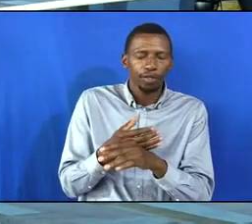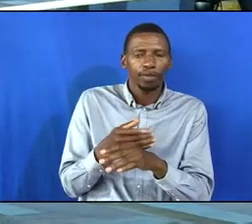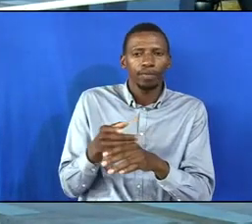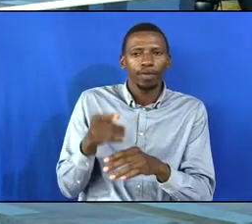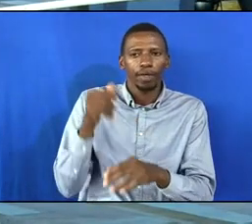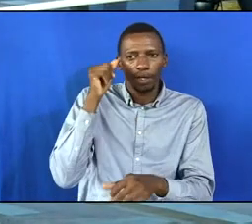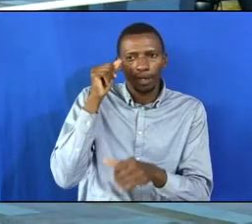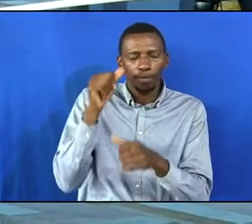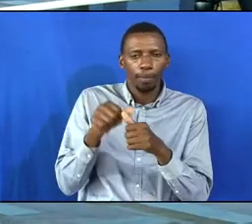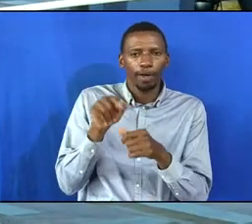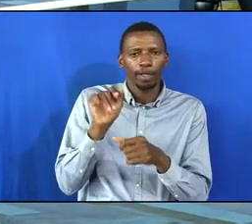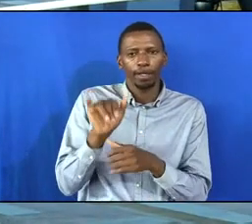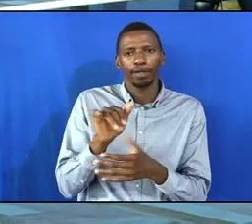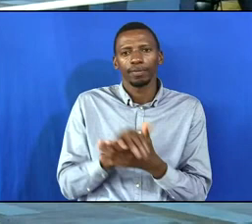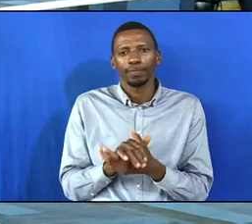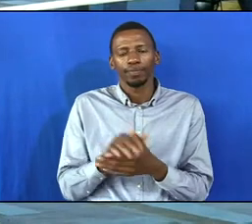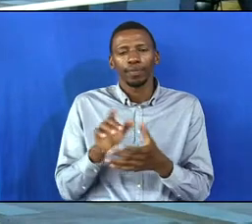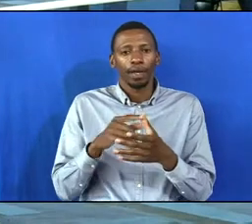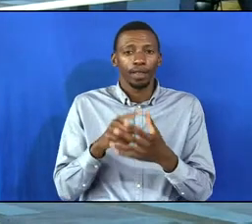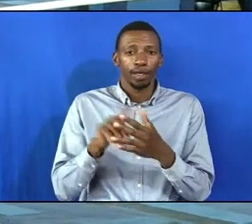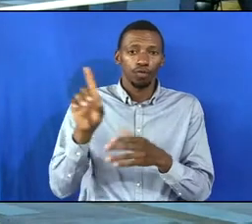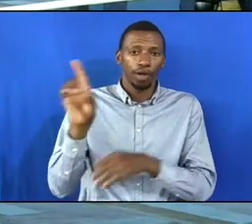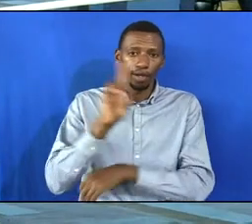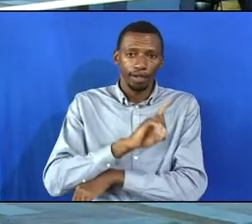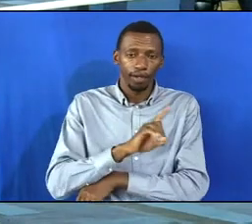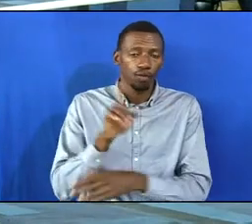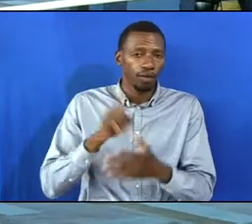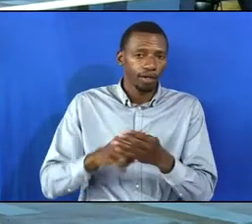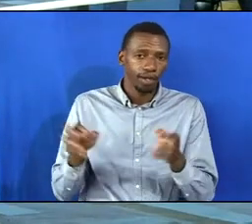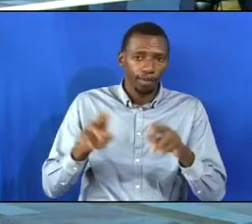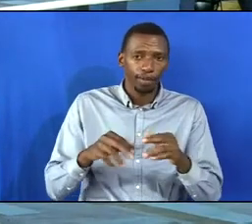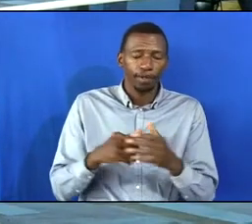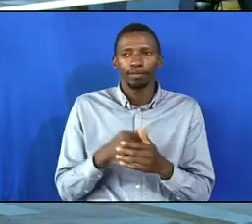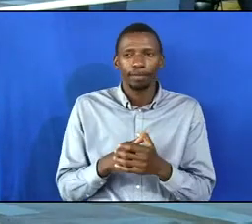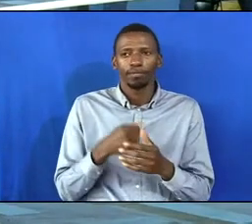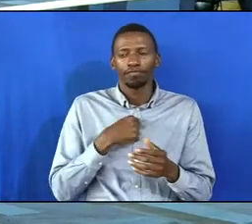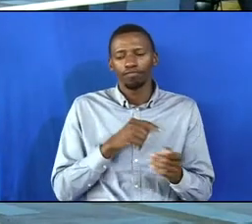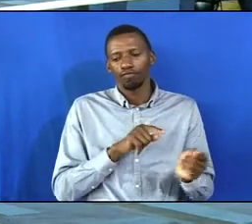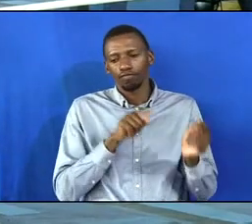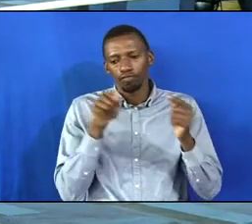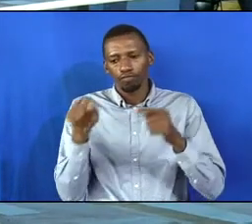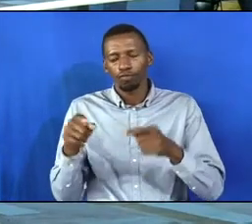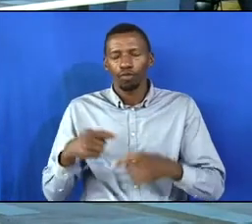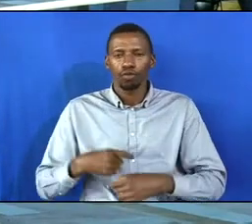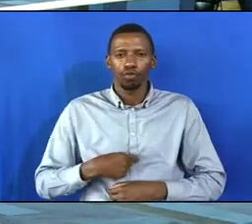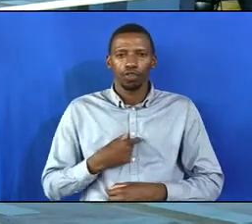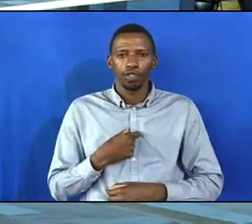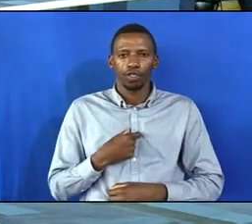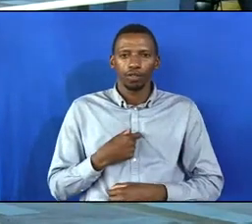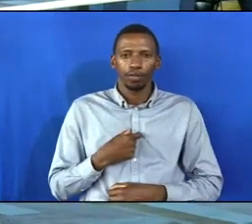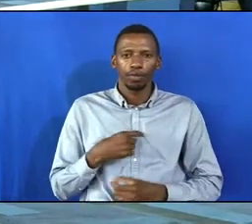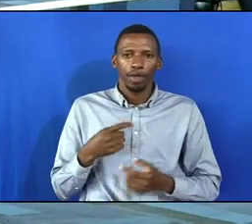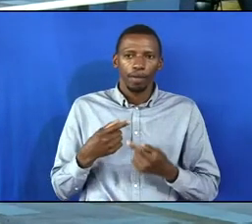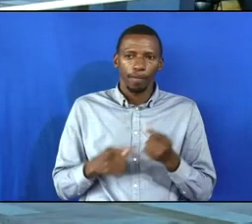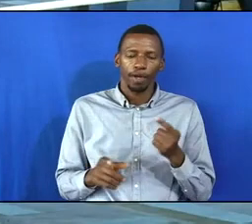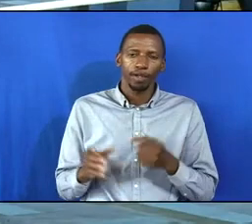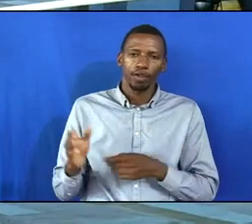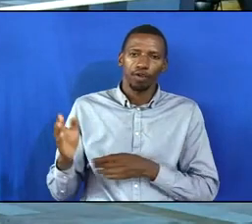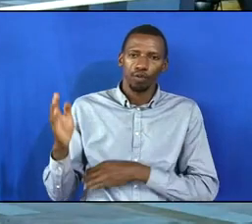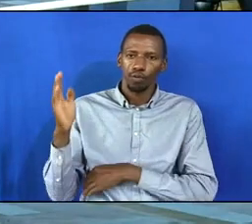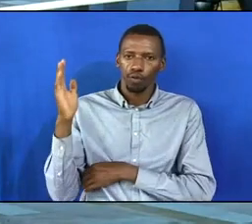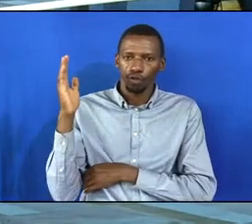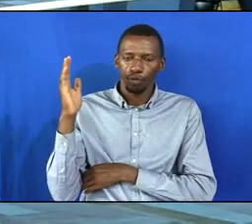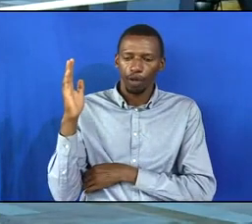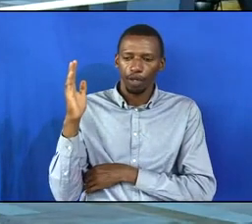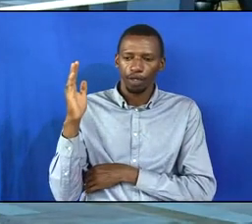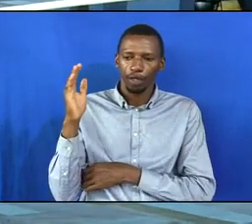one day this happened. I went visiting Prasad, but the watchman stopped me. I